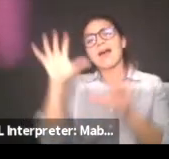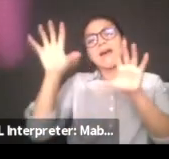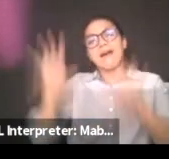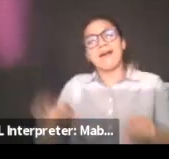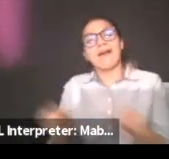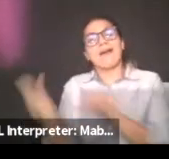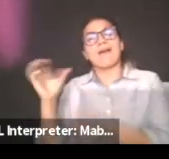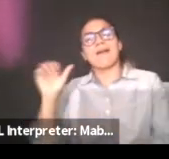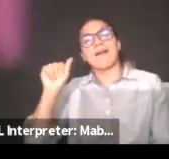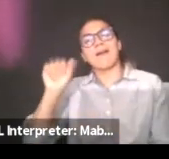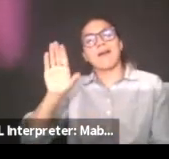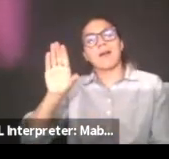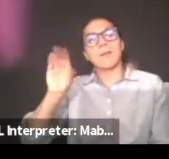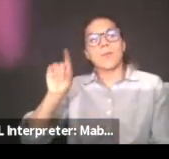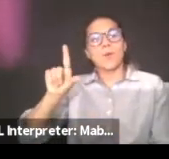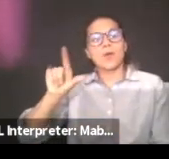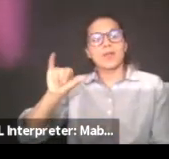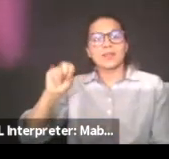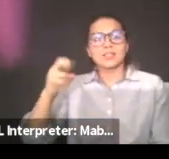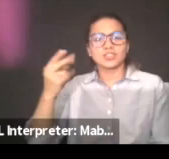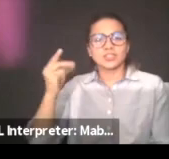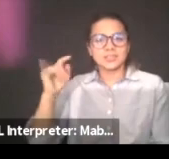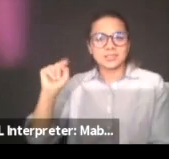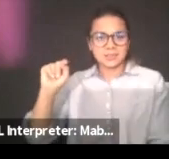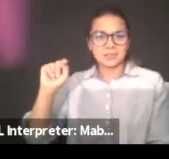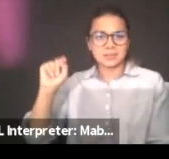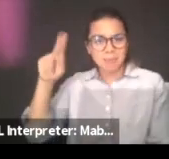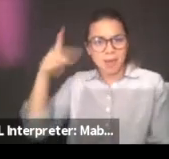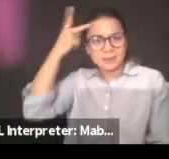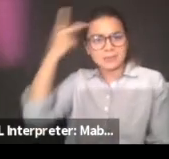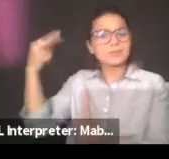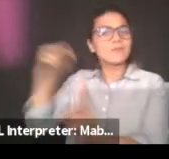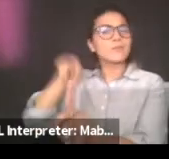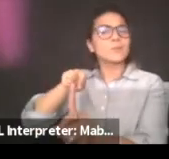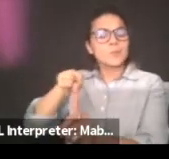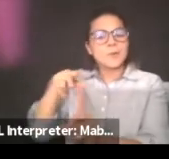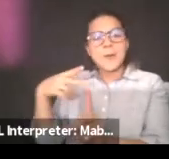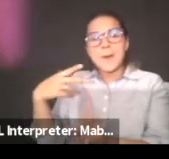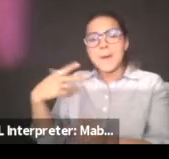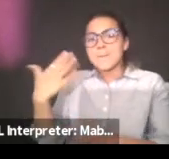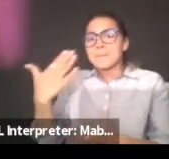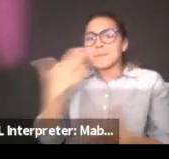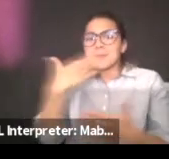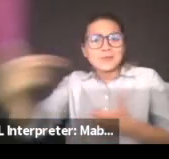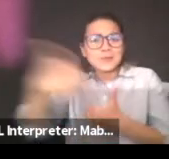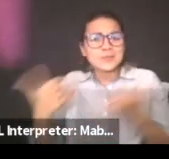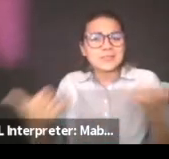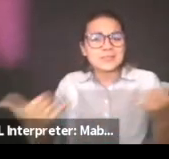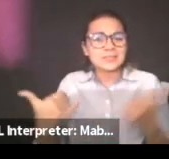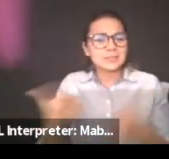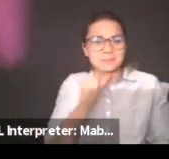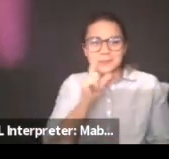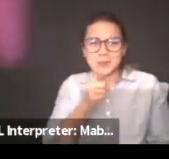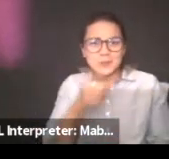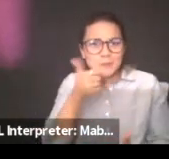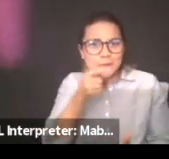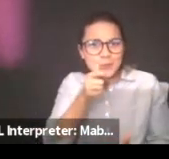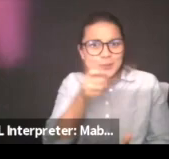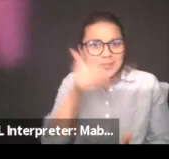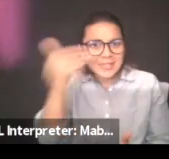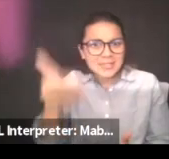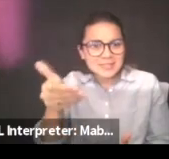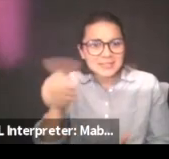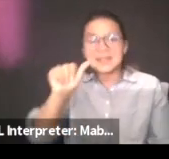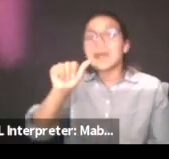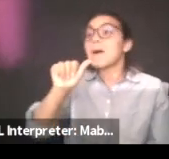So, thanks for having me. And I will, not sure who's next. So, I will, Amita, passing it on to Amita.